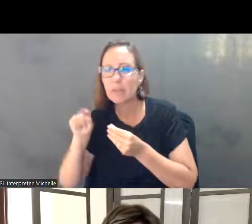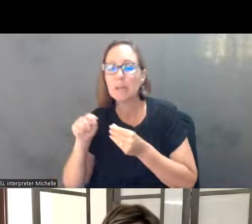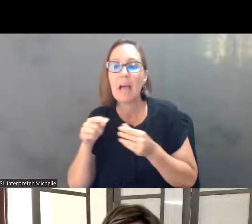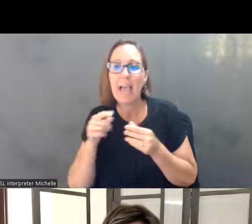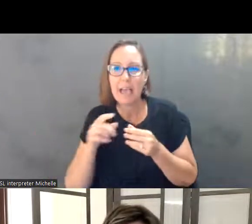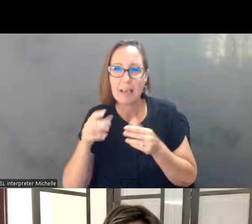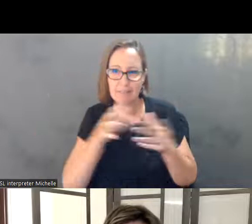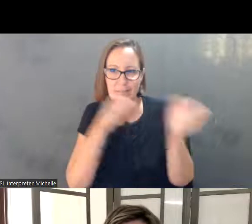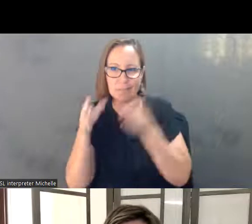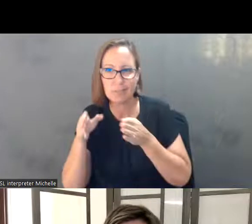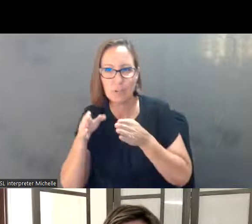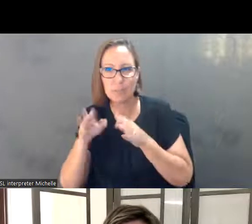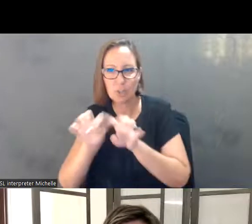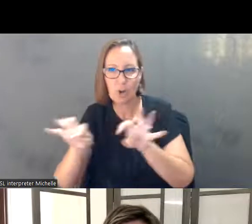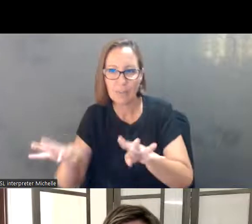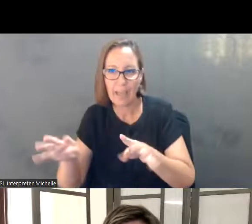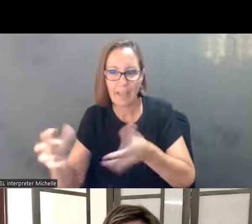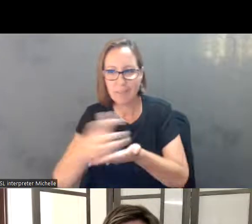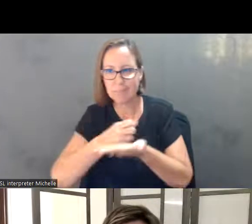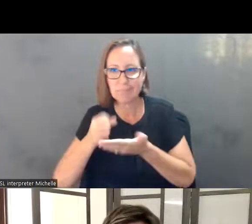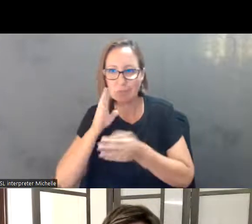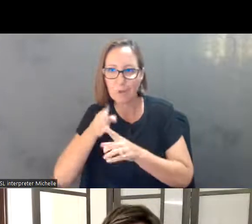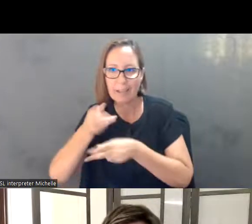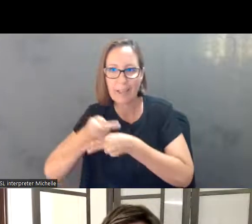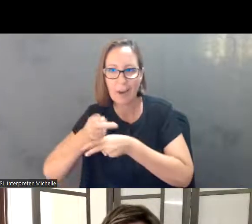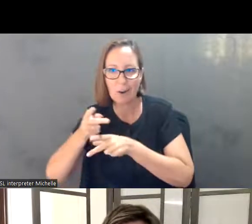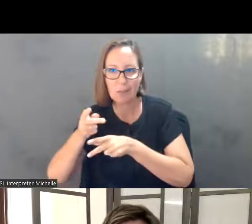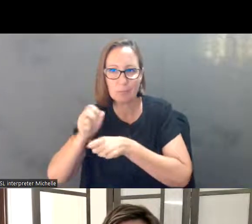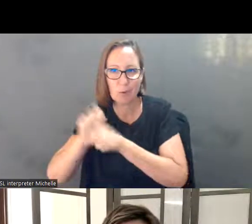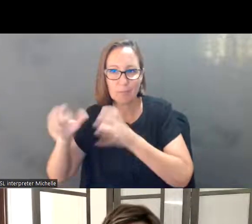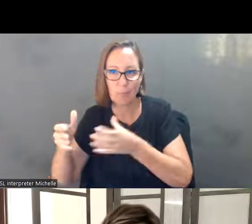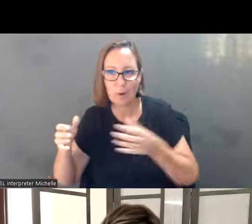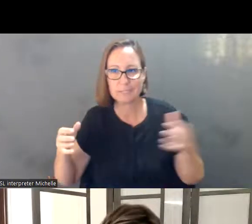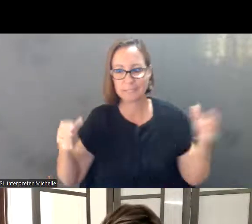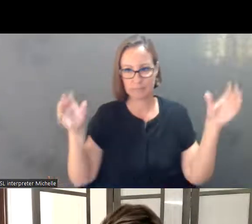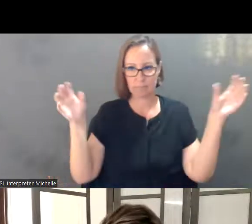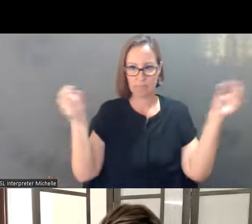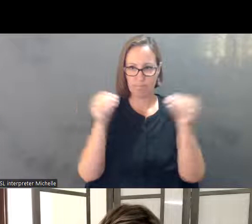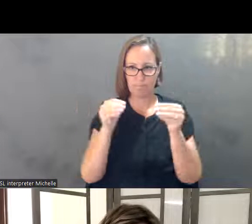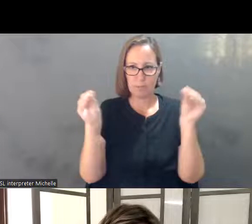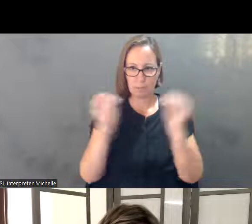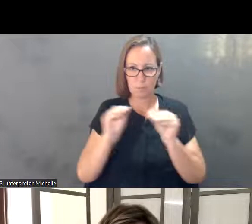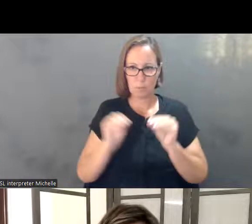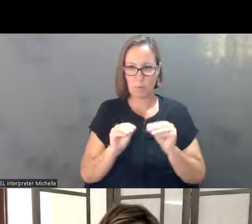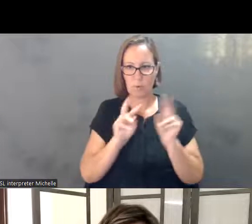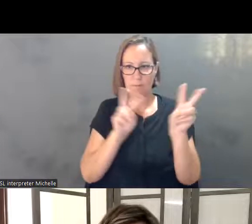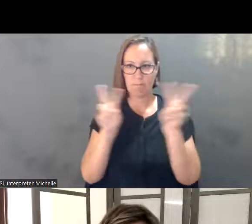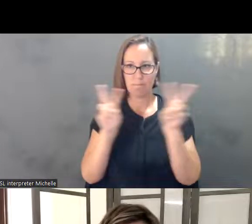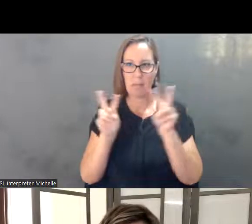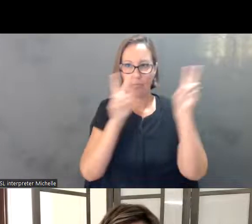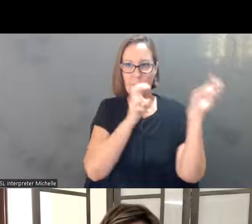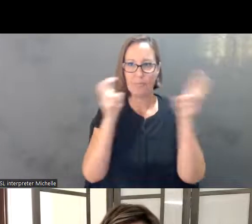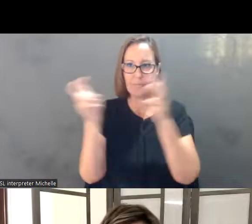workforce survey? And we started to pull the themes and the elements across all three